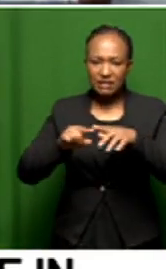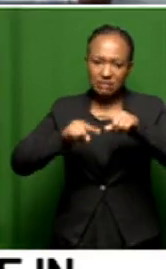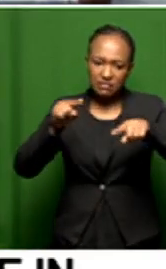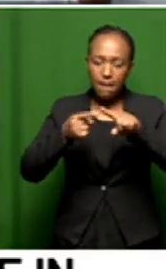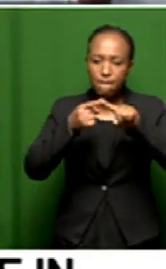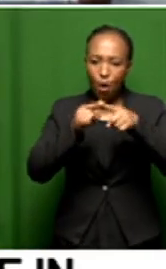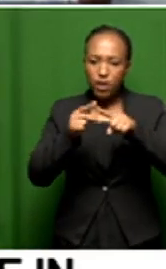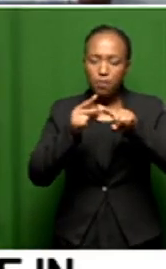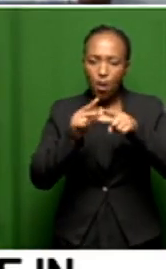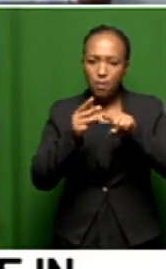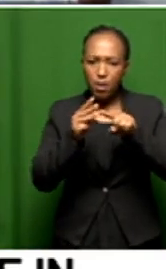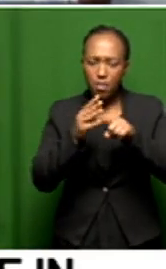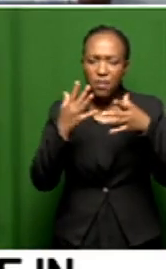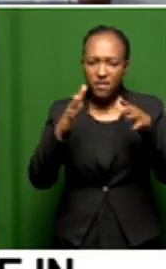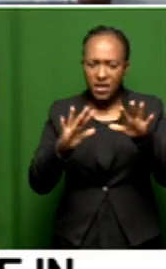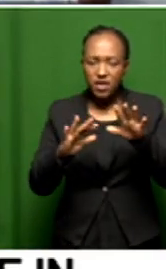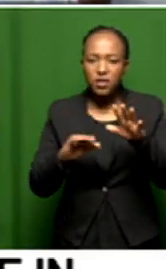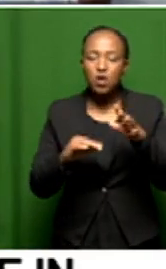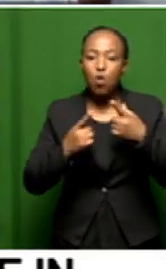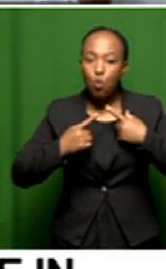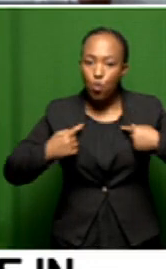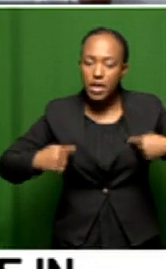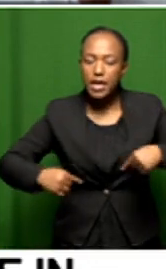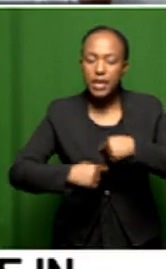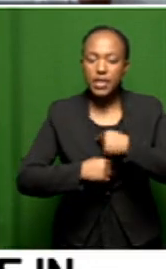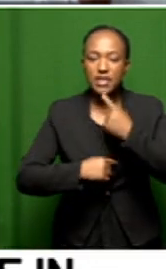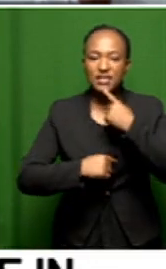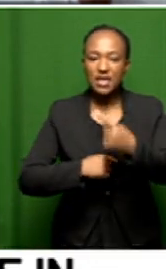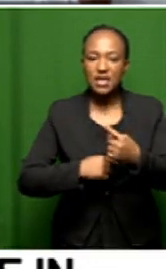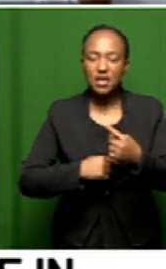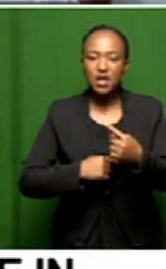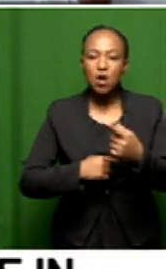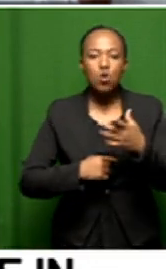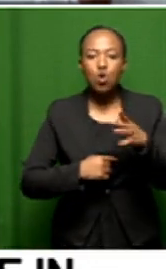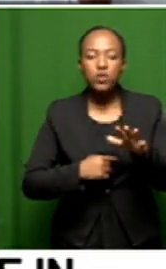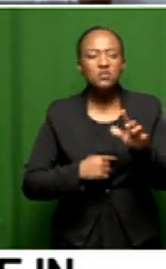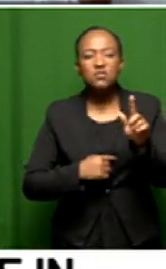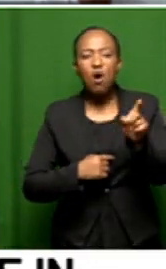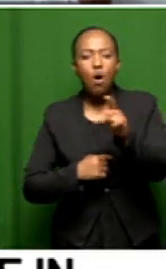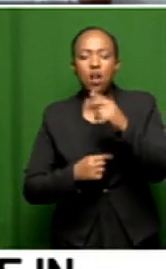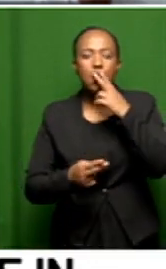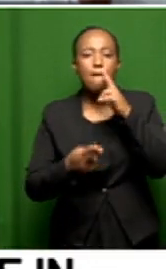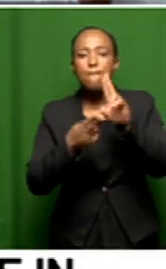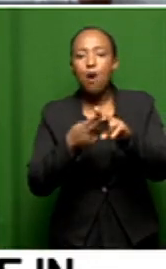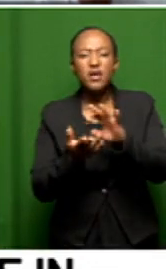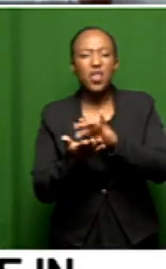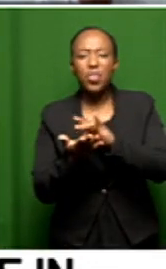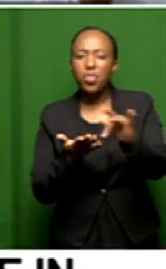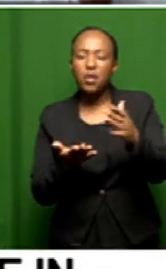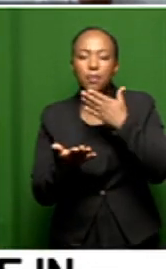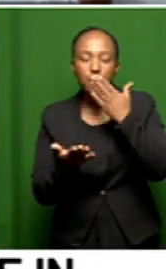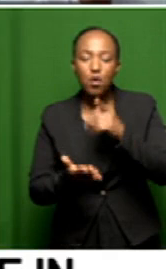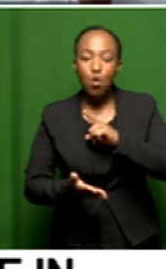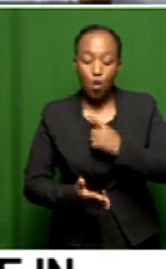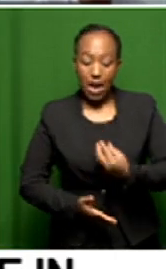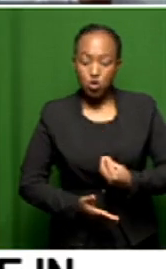that point in particular, we said that we are not giving anyone a blank check. So more especially this youth, because this youth